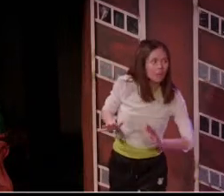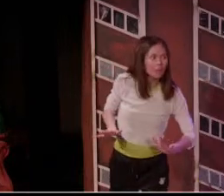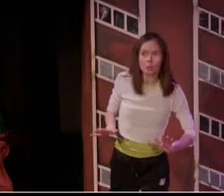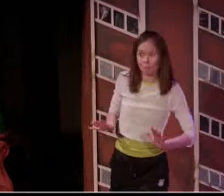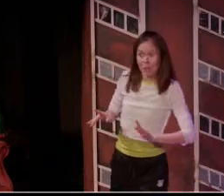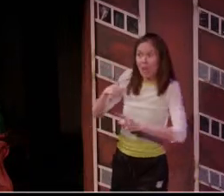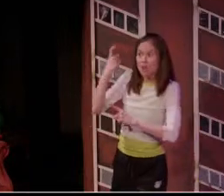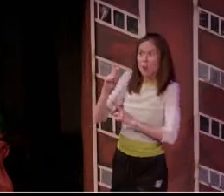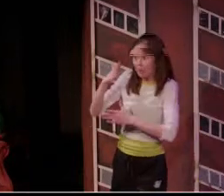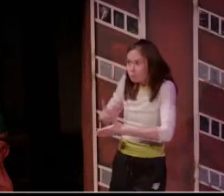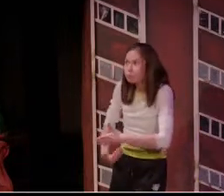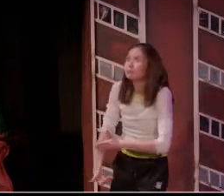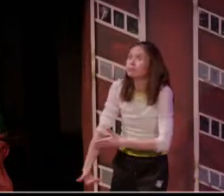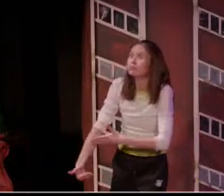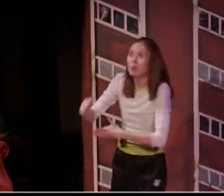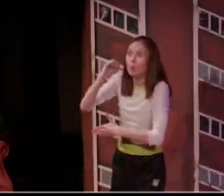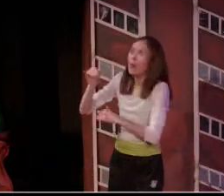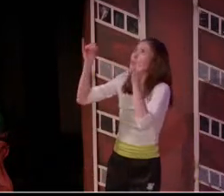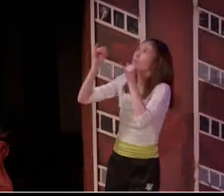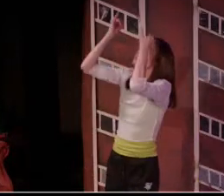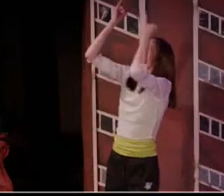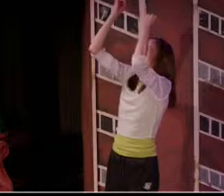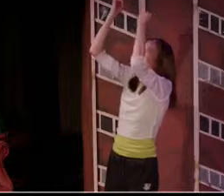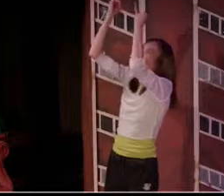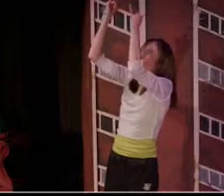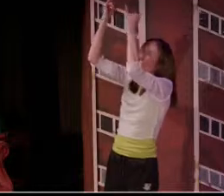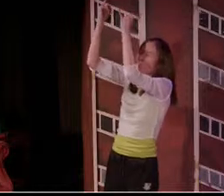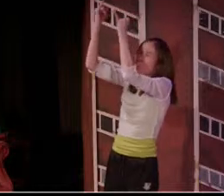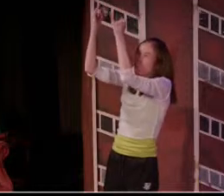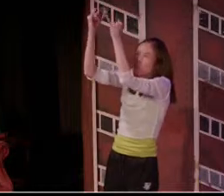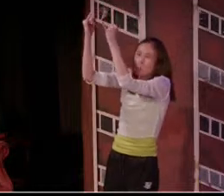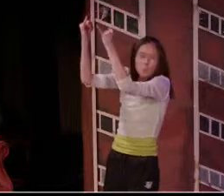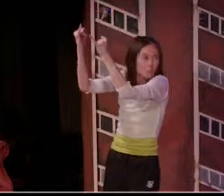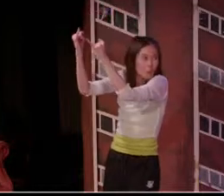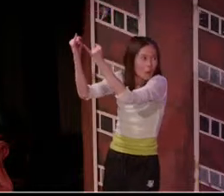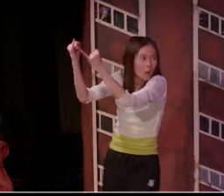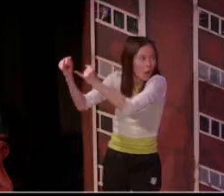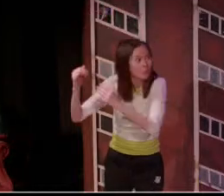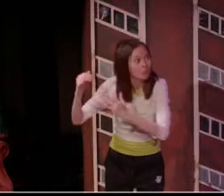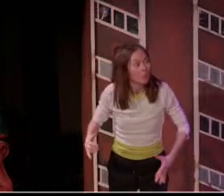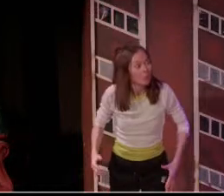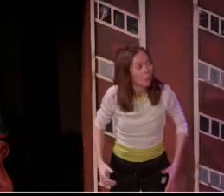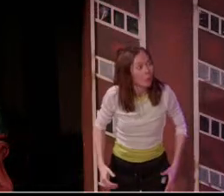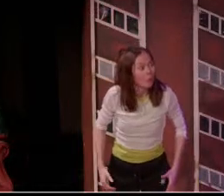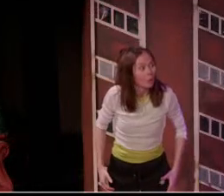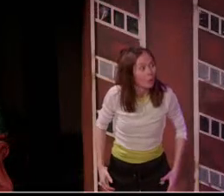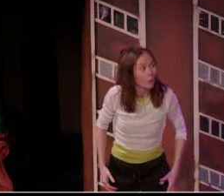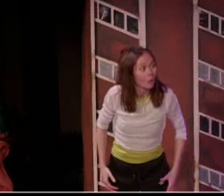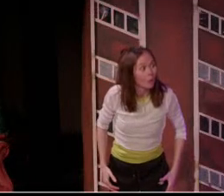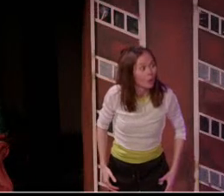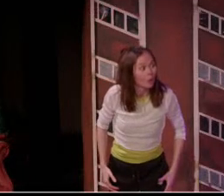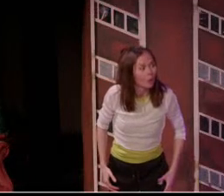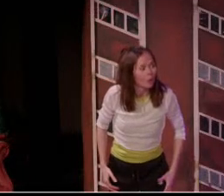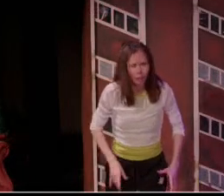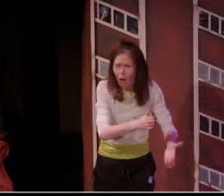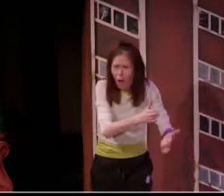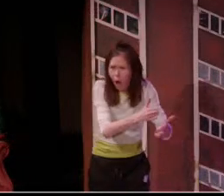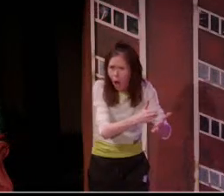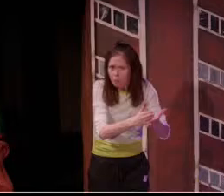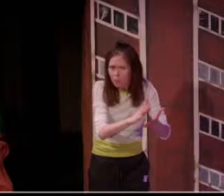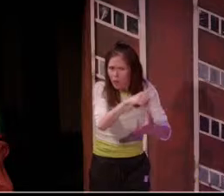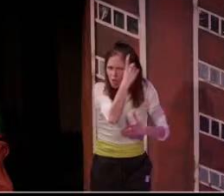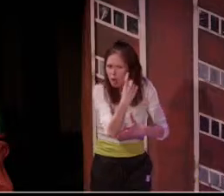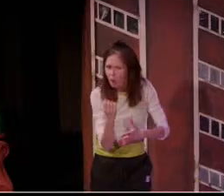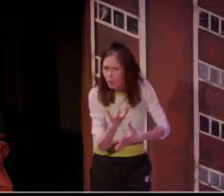the tortures she'll be put to would break the back of a monster or her heart. Oh. You think so, sir?